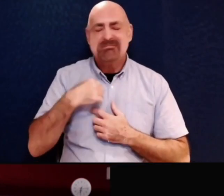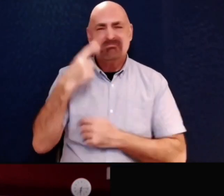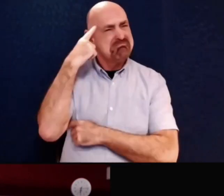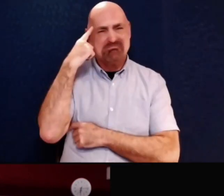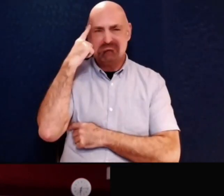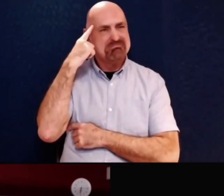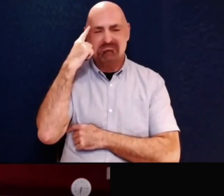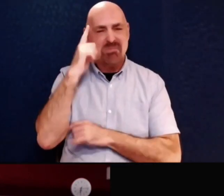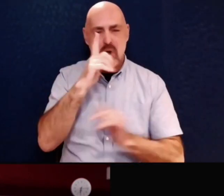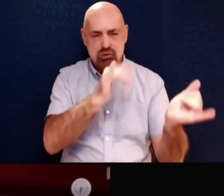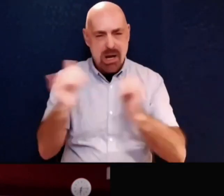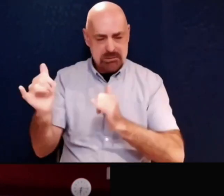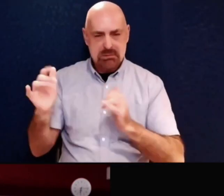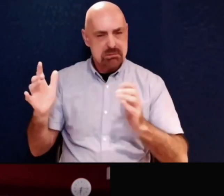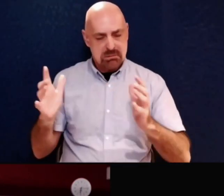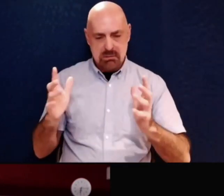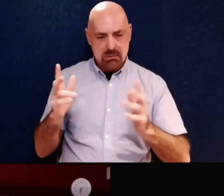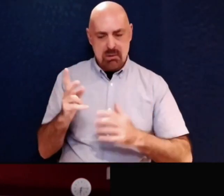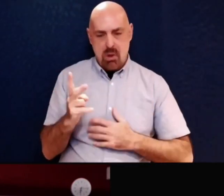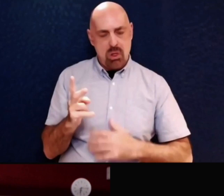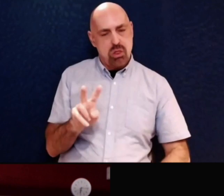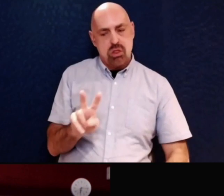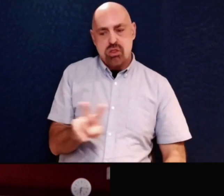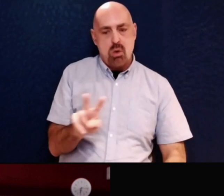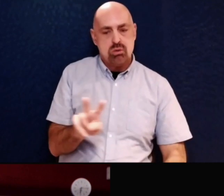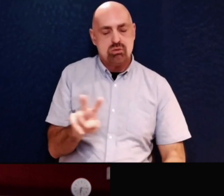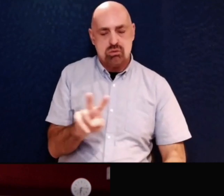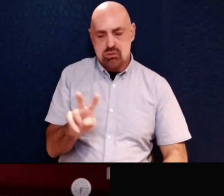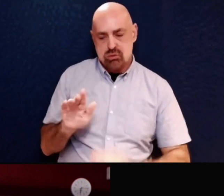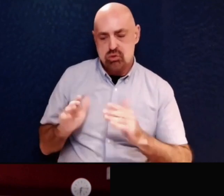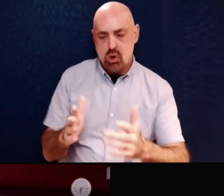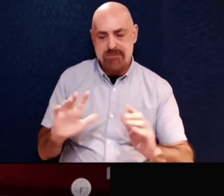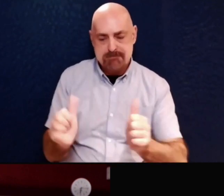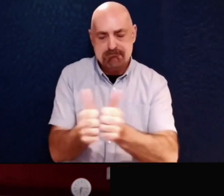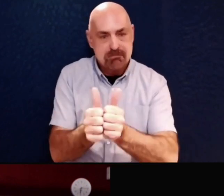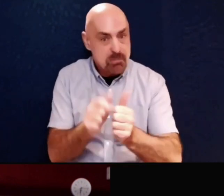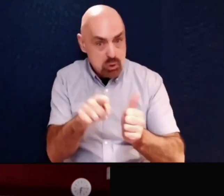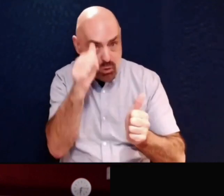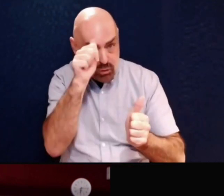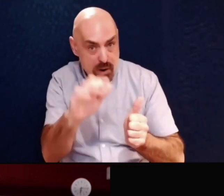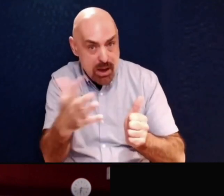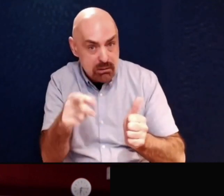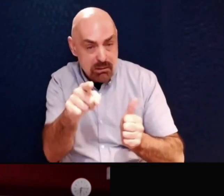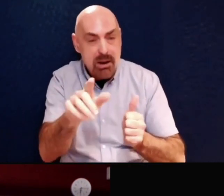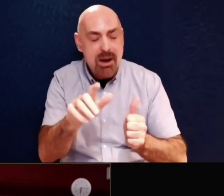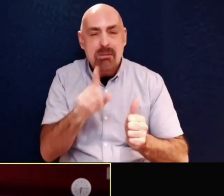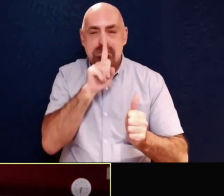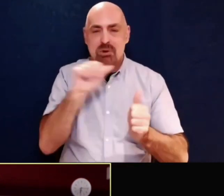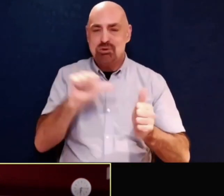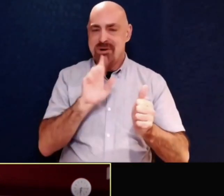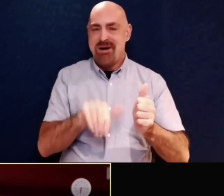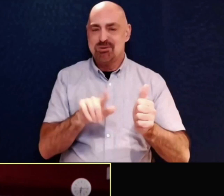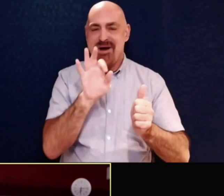of trials that are looking at those kind of service configurations. Do you know of any? I know I'm not supposed to ask you questions. Yes,